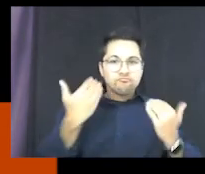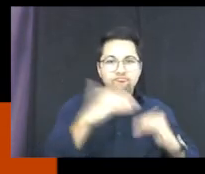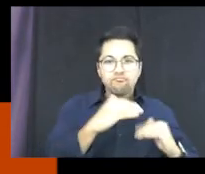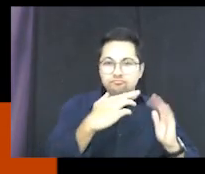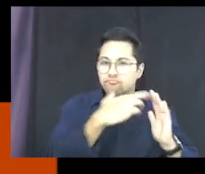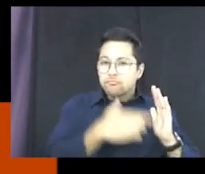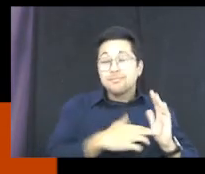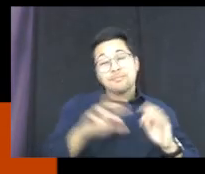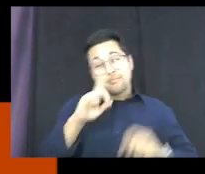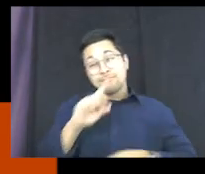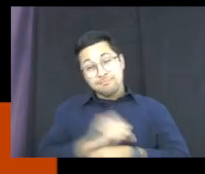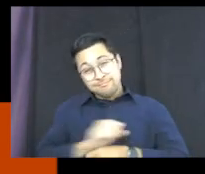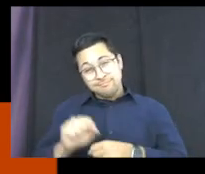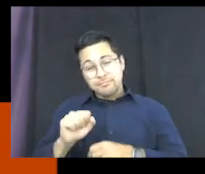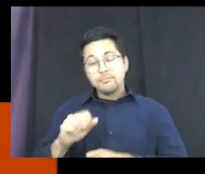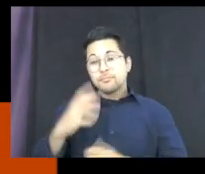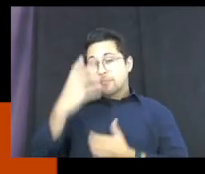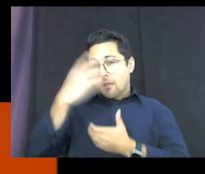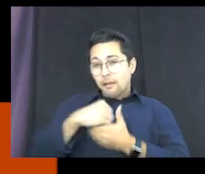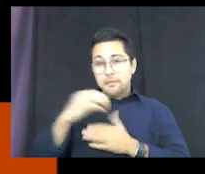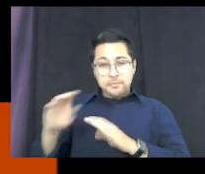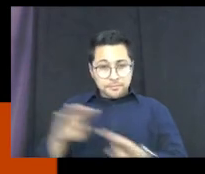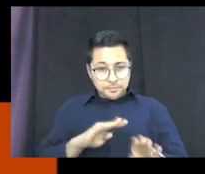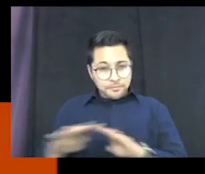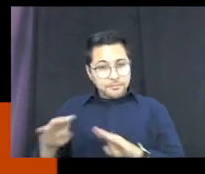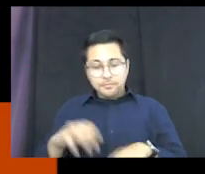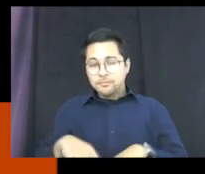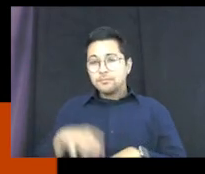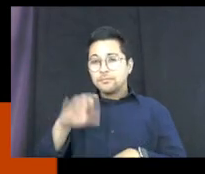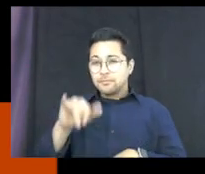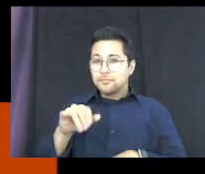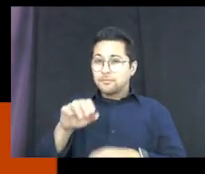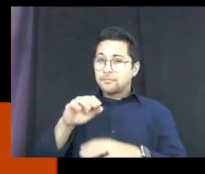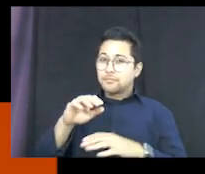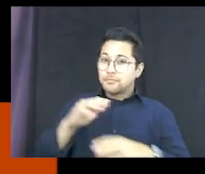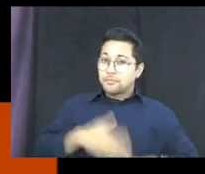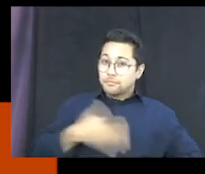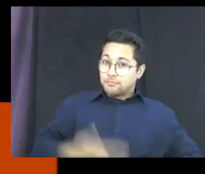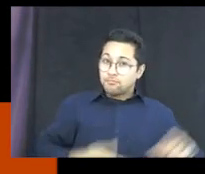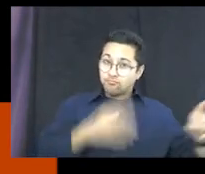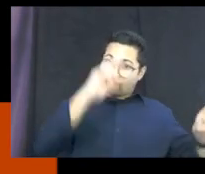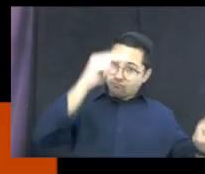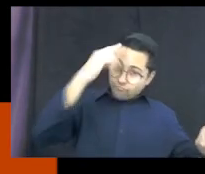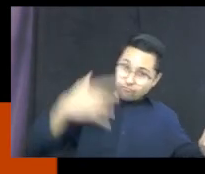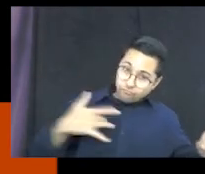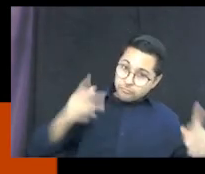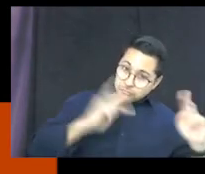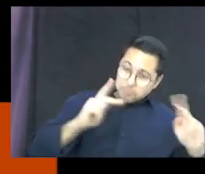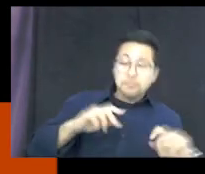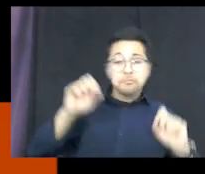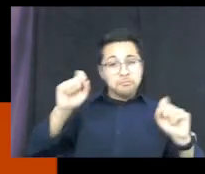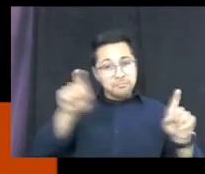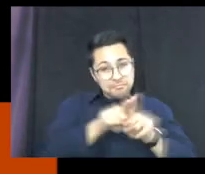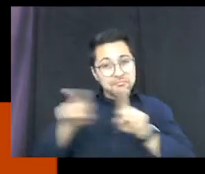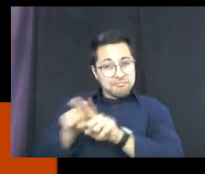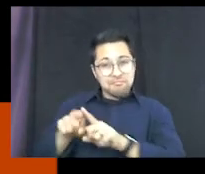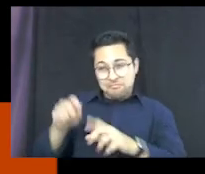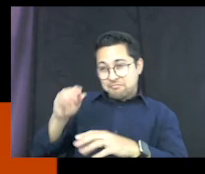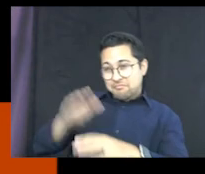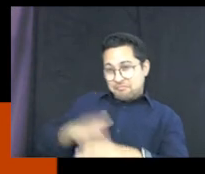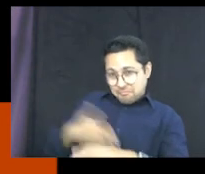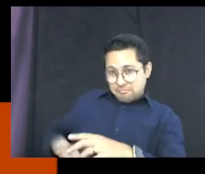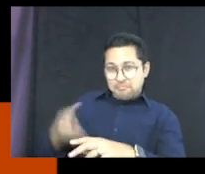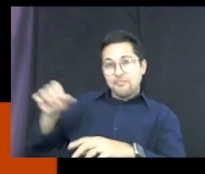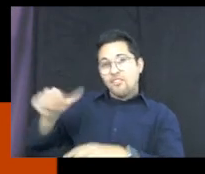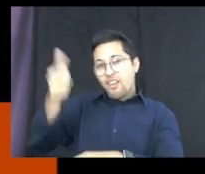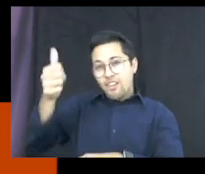is that autistic behaviors that upset neurotypical people can also upset other autistic people as